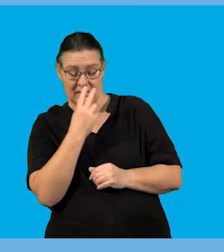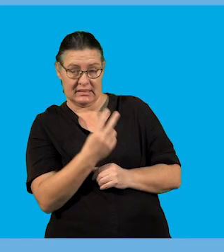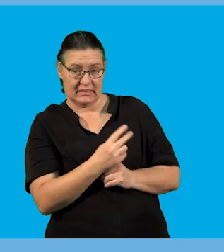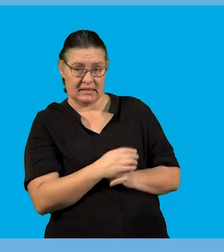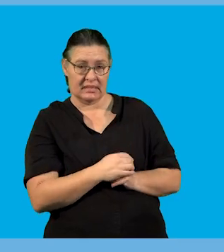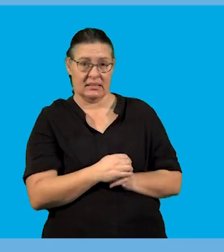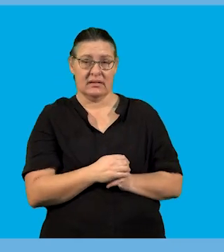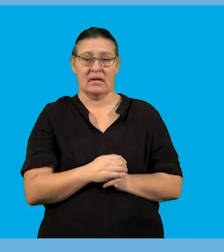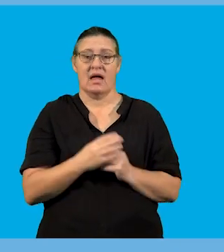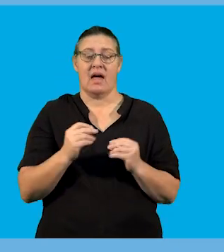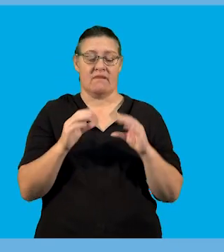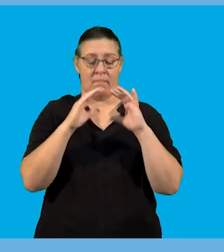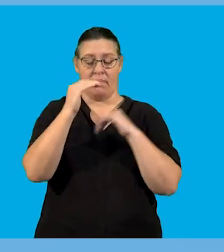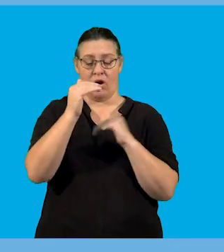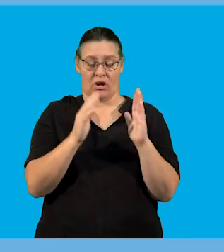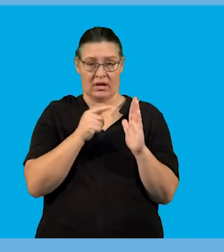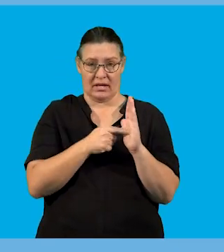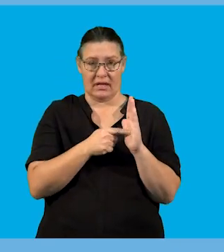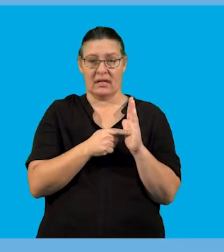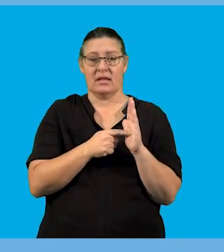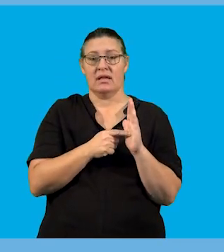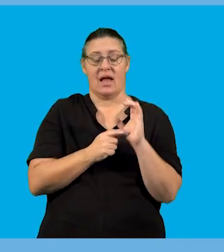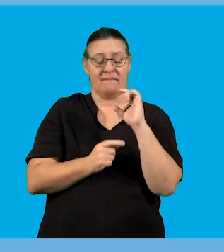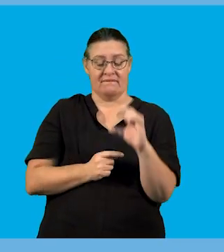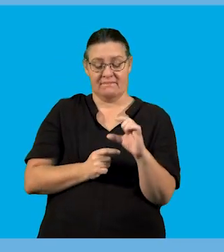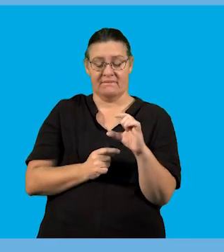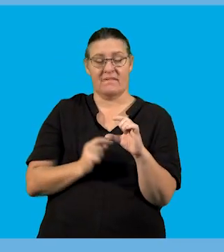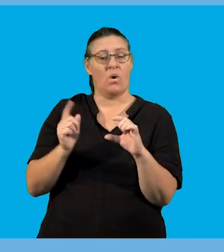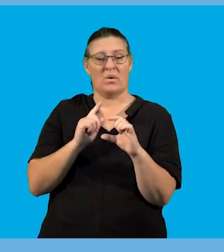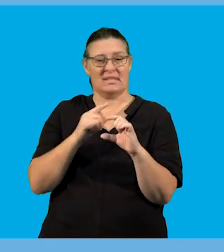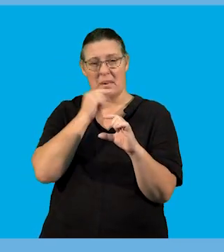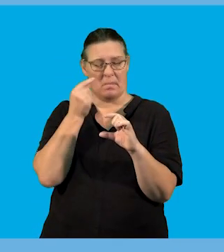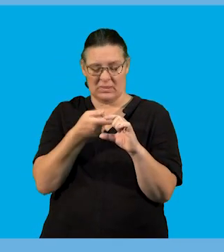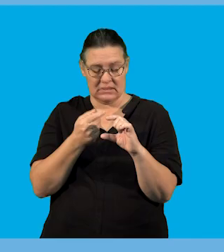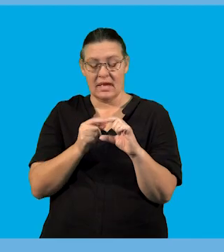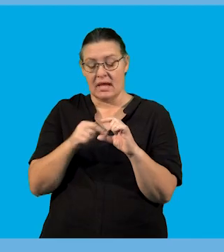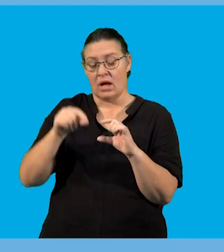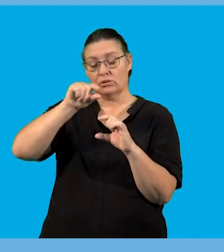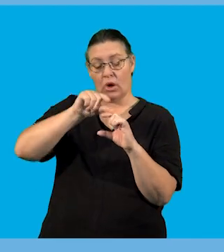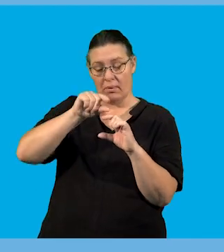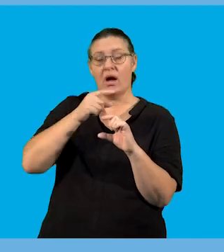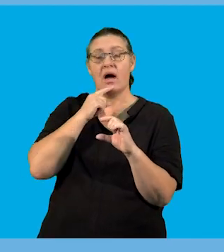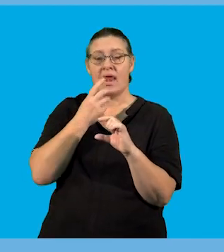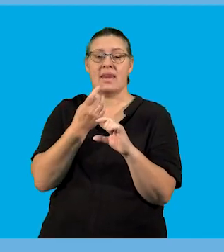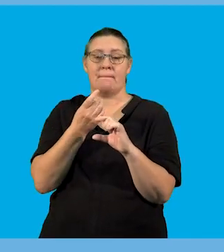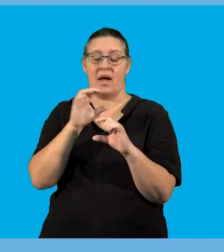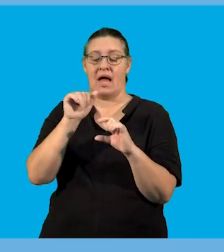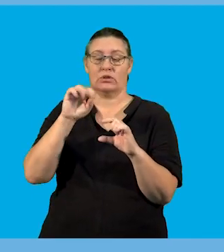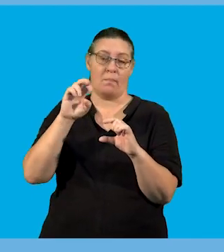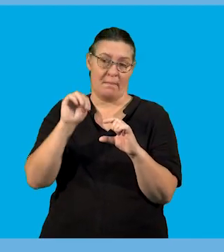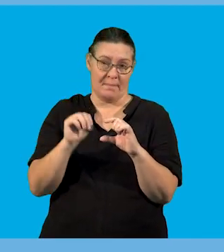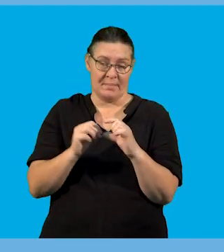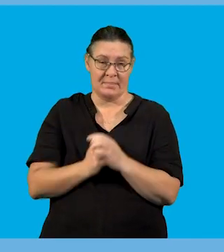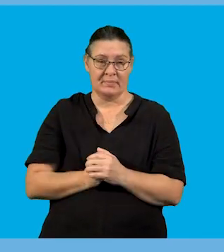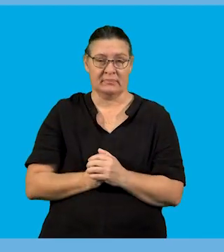periodic table, so you have a block that has the element, and then the number that we see there at the top, that is our atomic number.